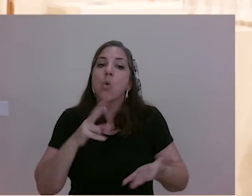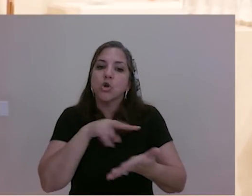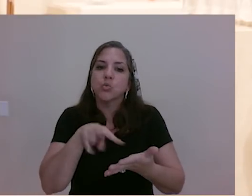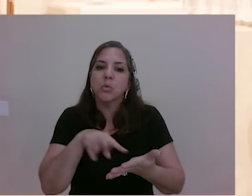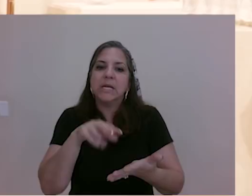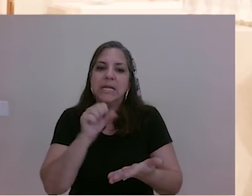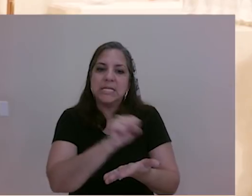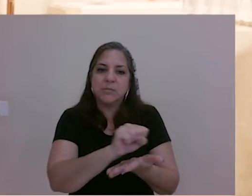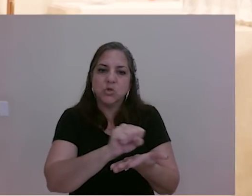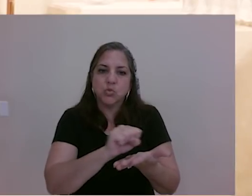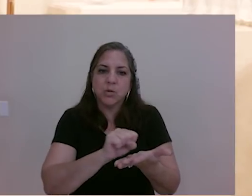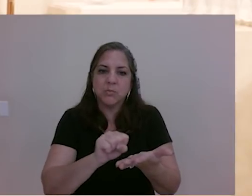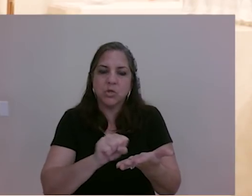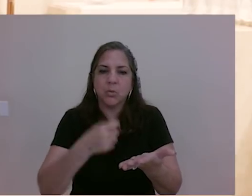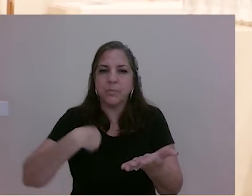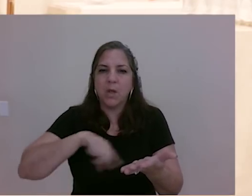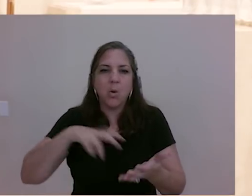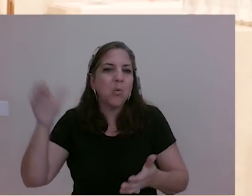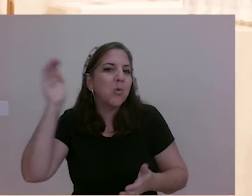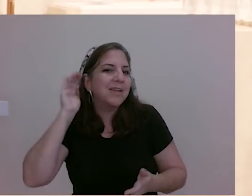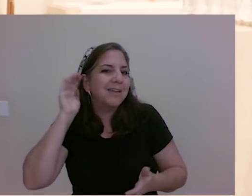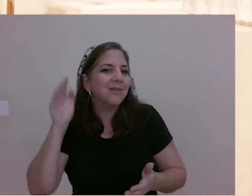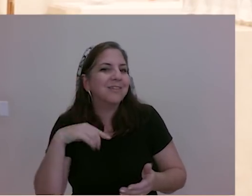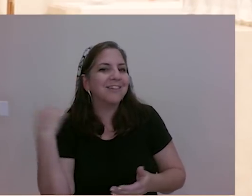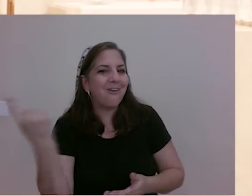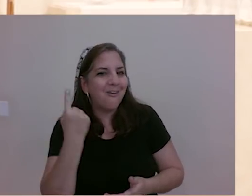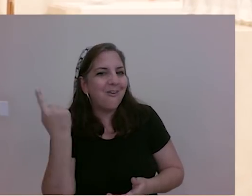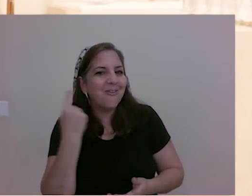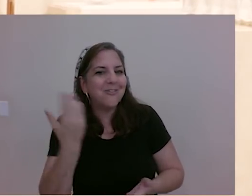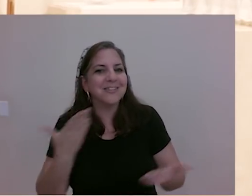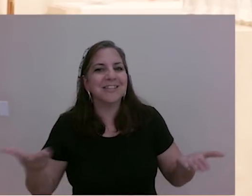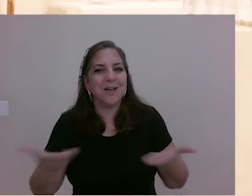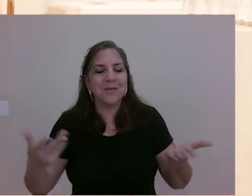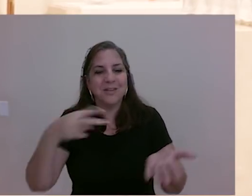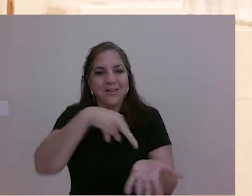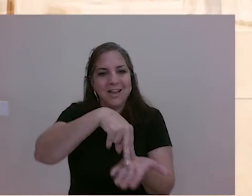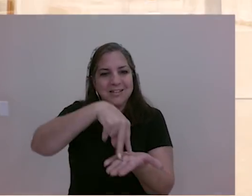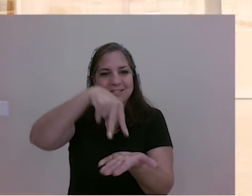scripture. We hear this all the time here at Ascension.